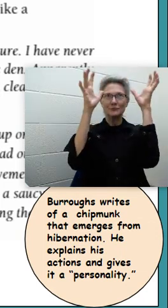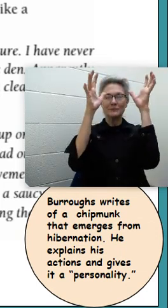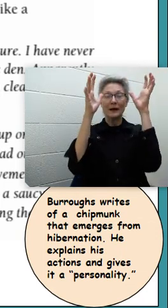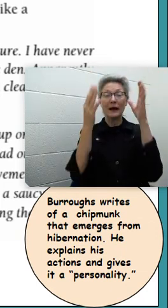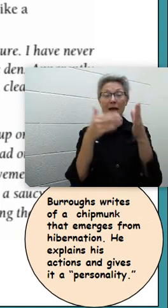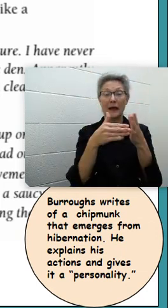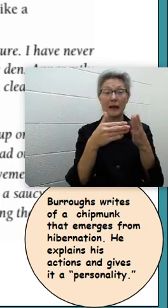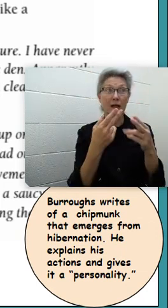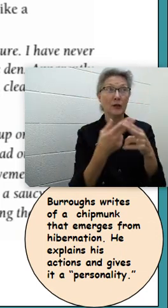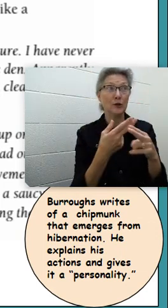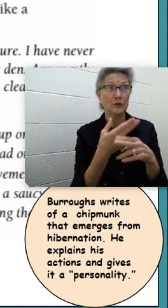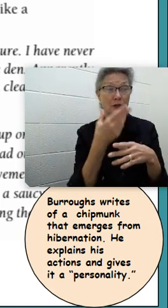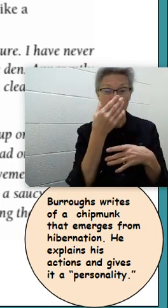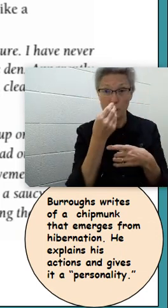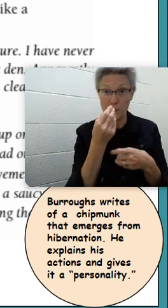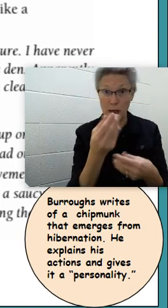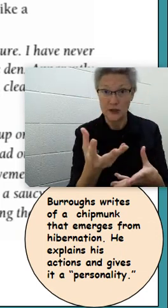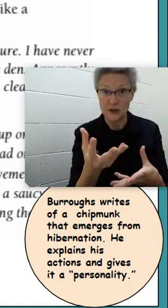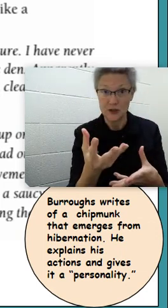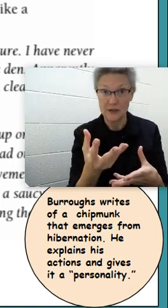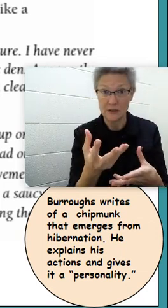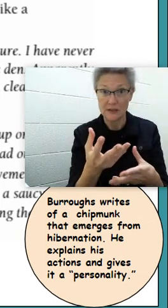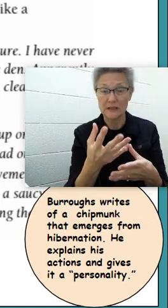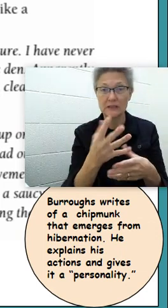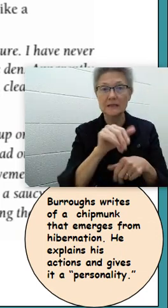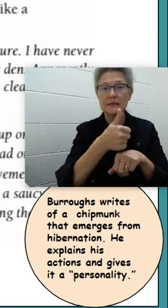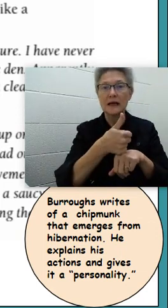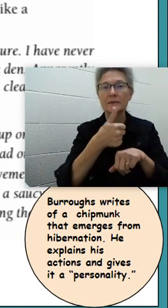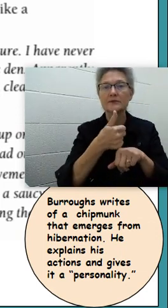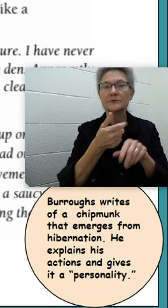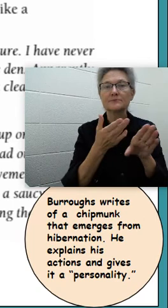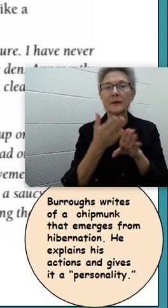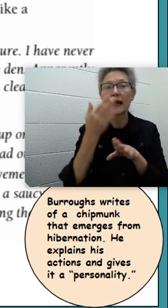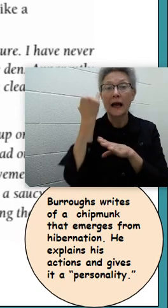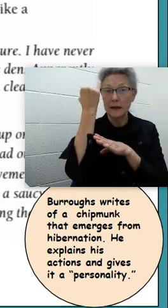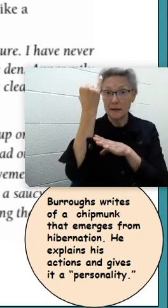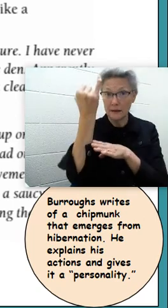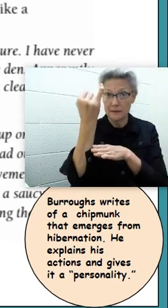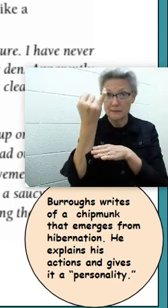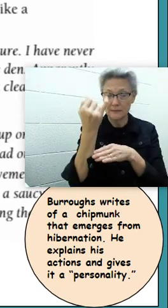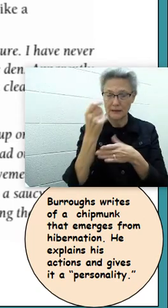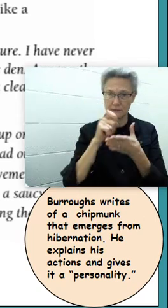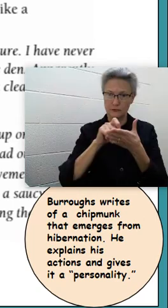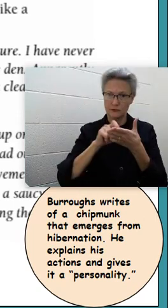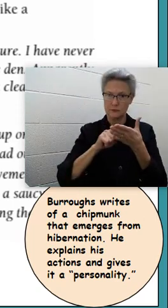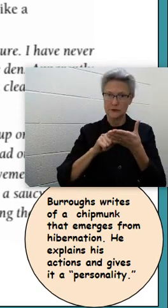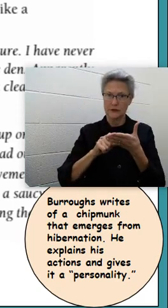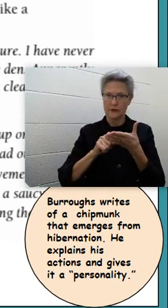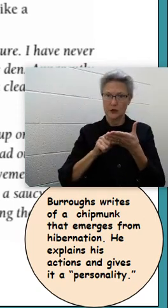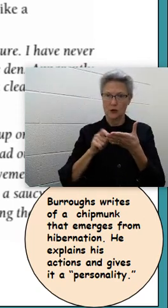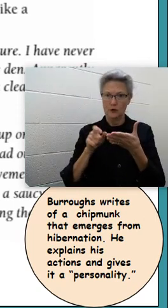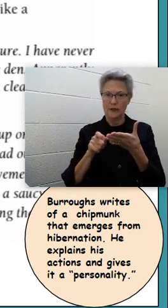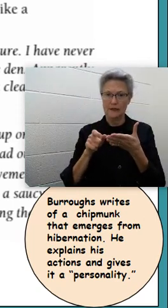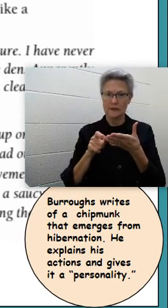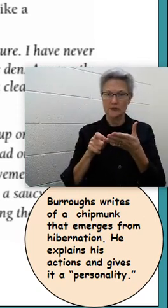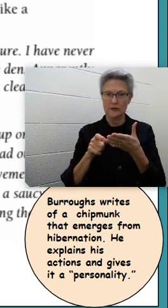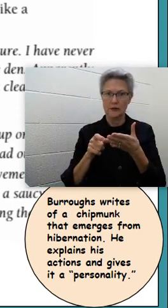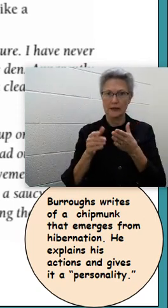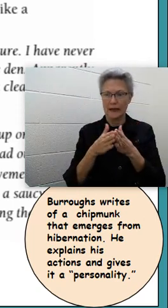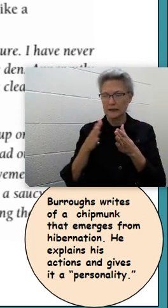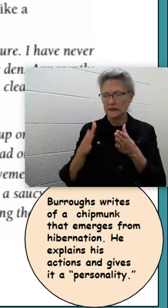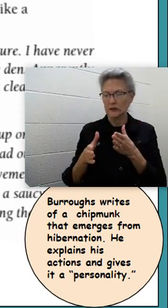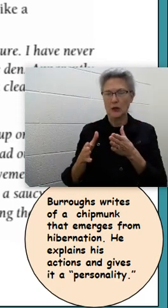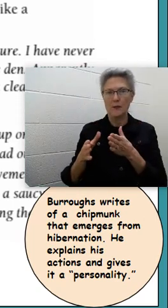can use that information to form my main idea, and I wrote myself a little note right next to paragraph 9 that